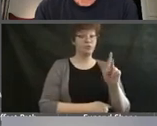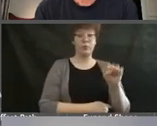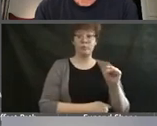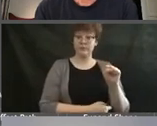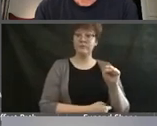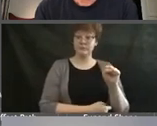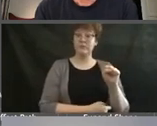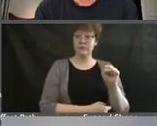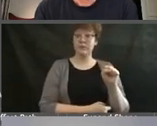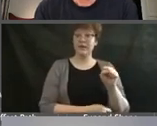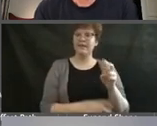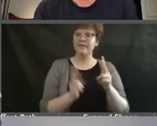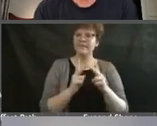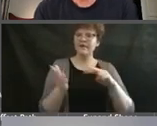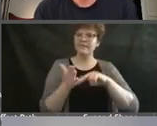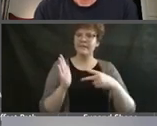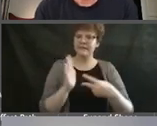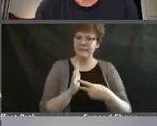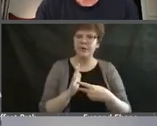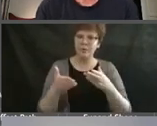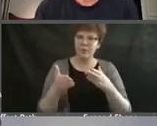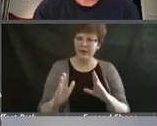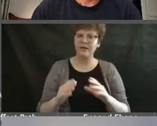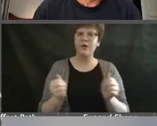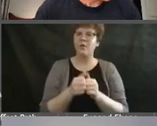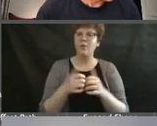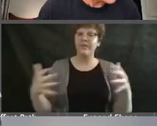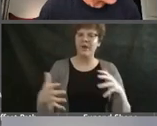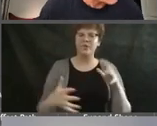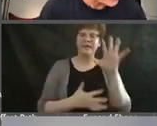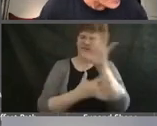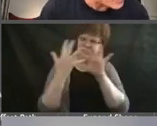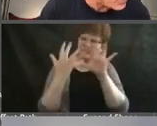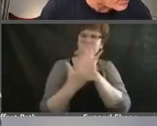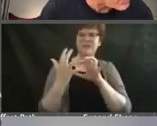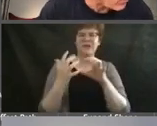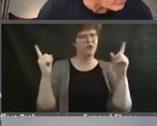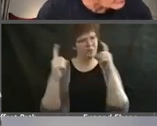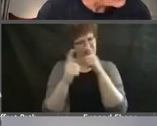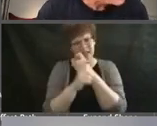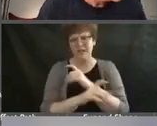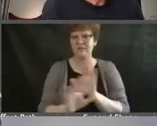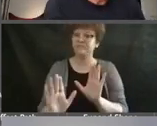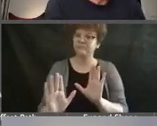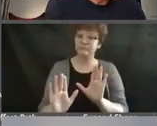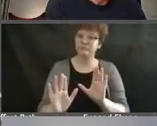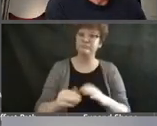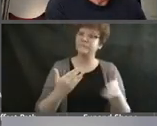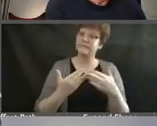and without a lot of muss or fuss. And at the same time, we can go back and we can edit them as well.